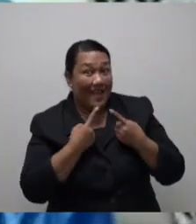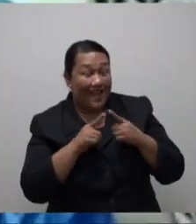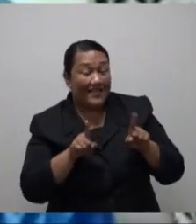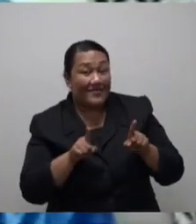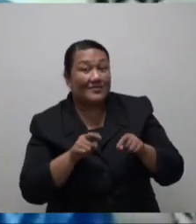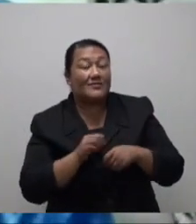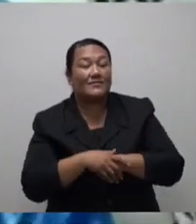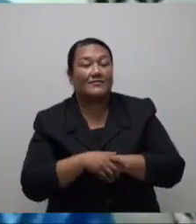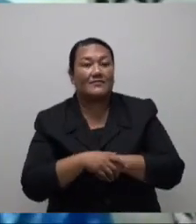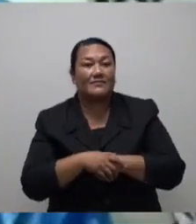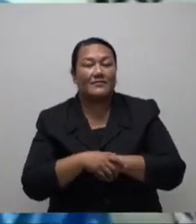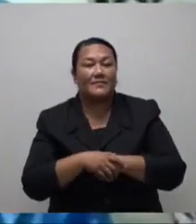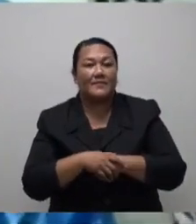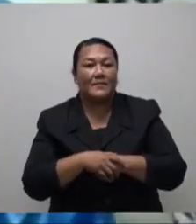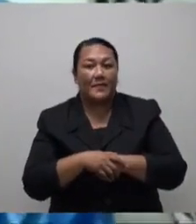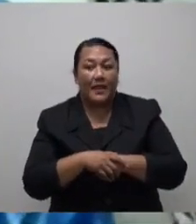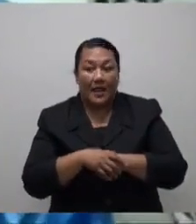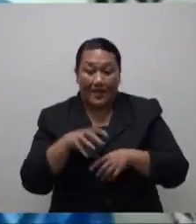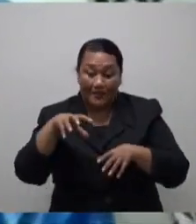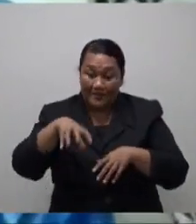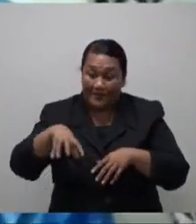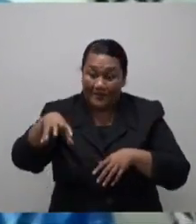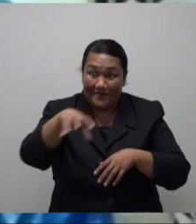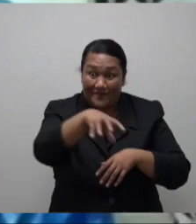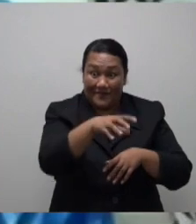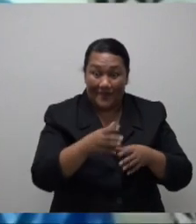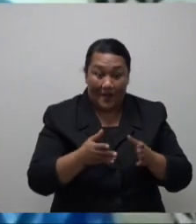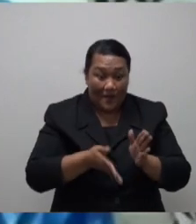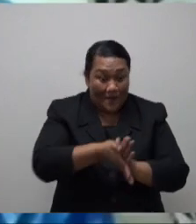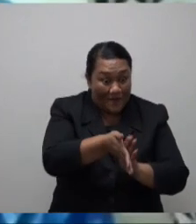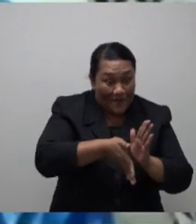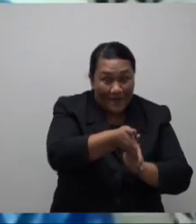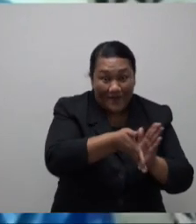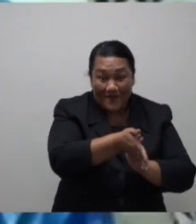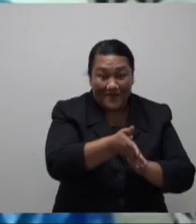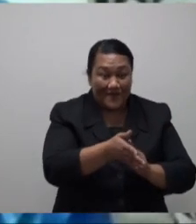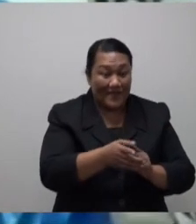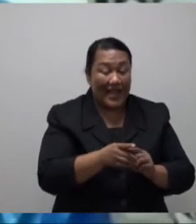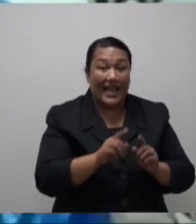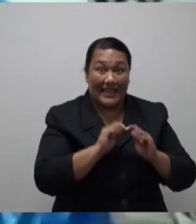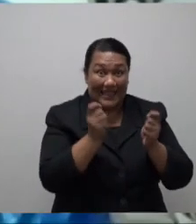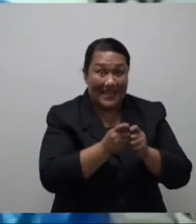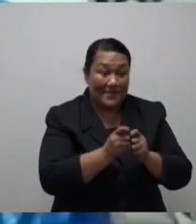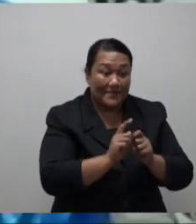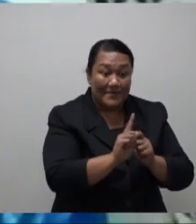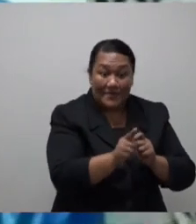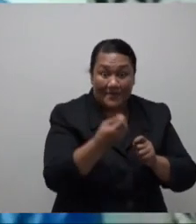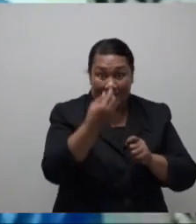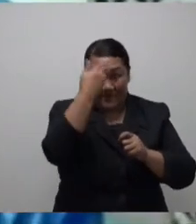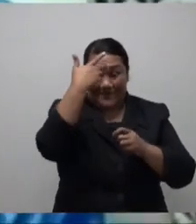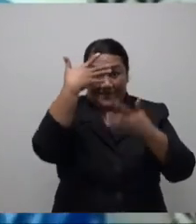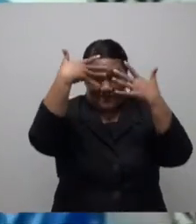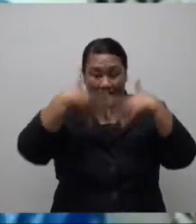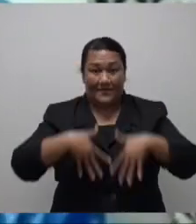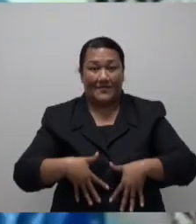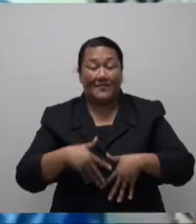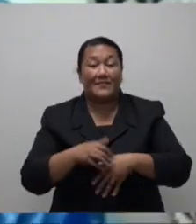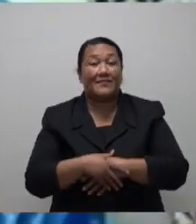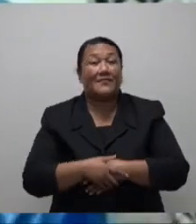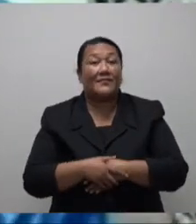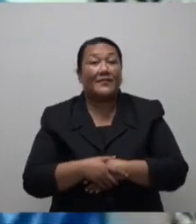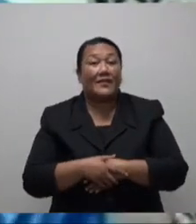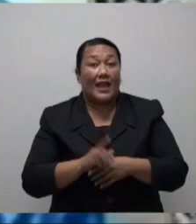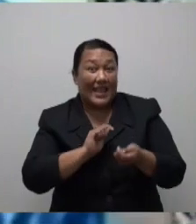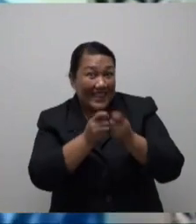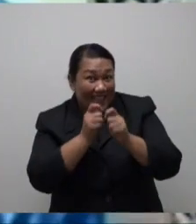mobile community screening will be will now